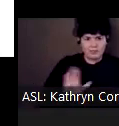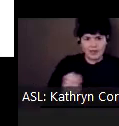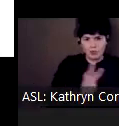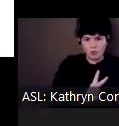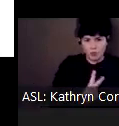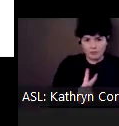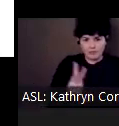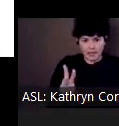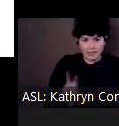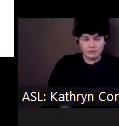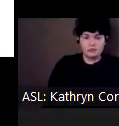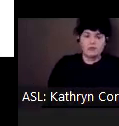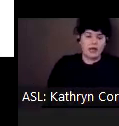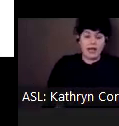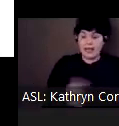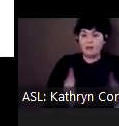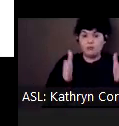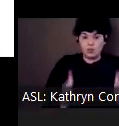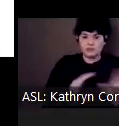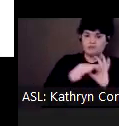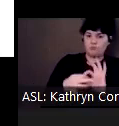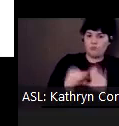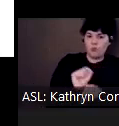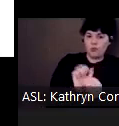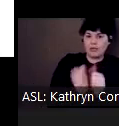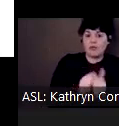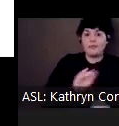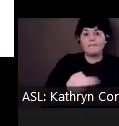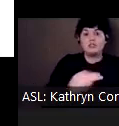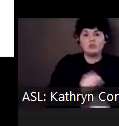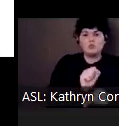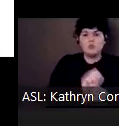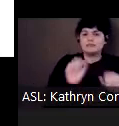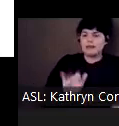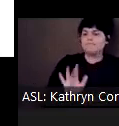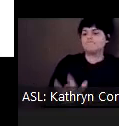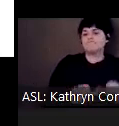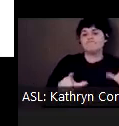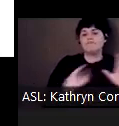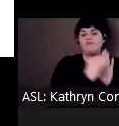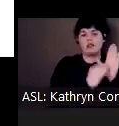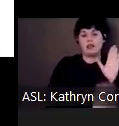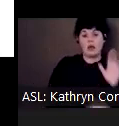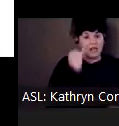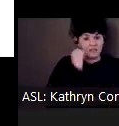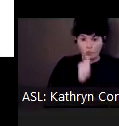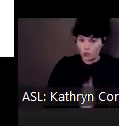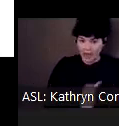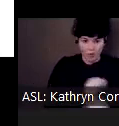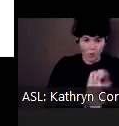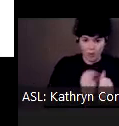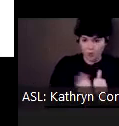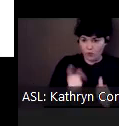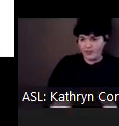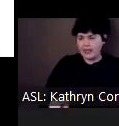anybody working with Michigan Works could go fill it out. If you're not working with Michigan Works, I think they do have a process where they want you to sign